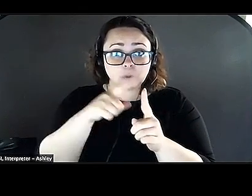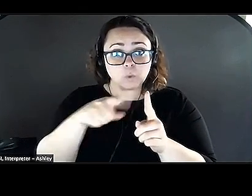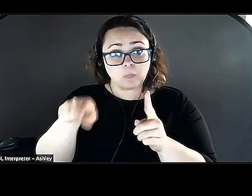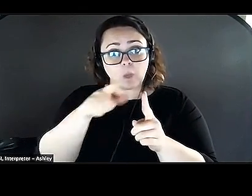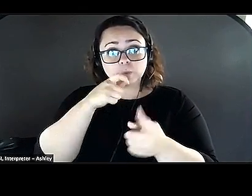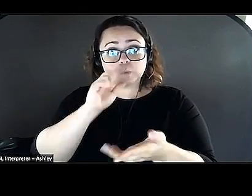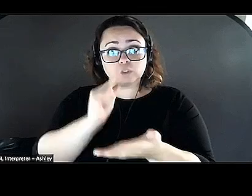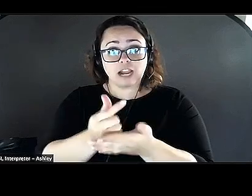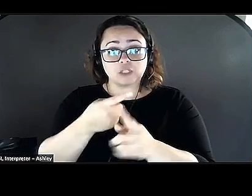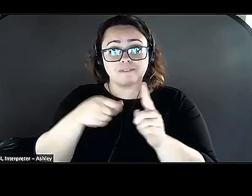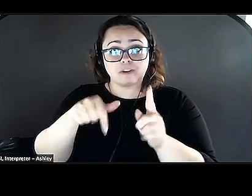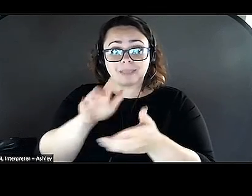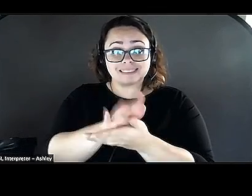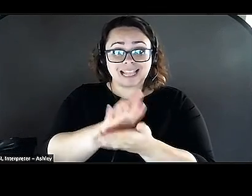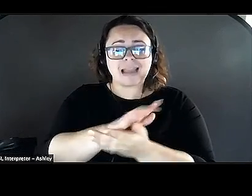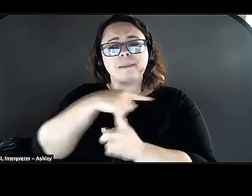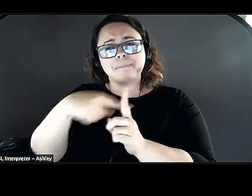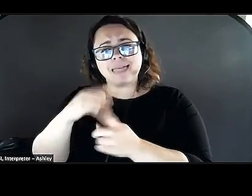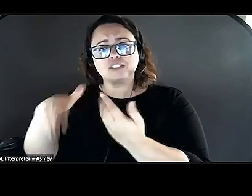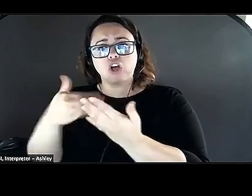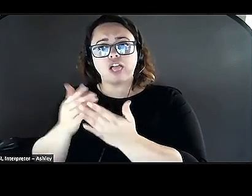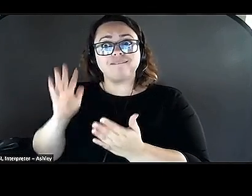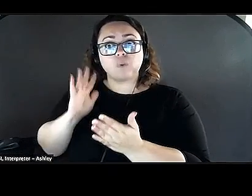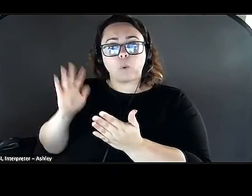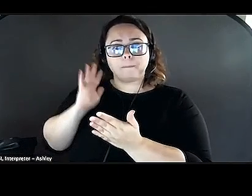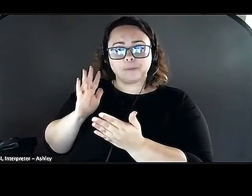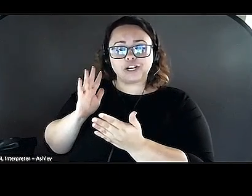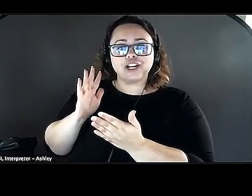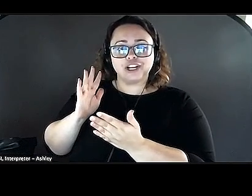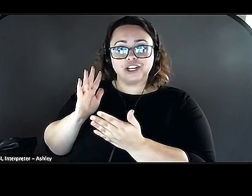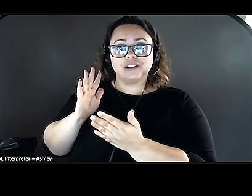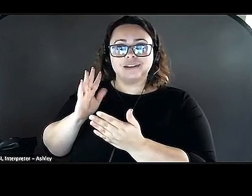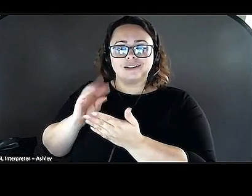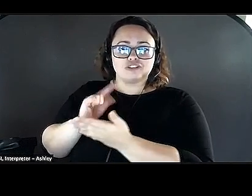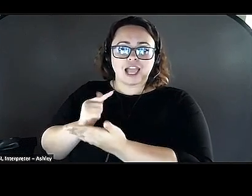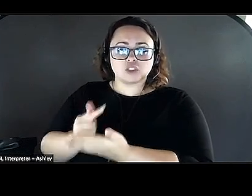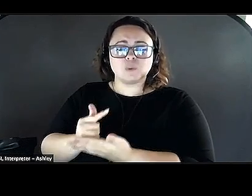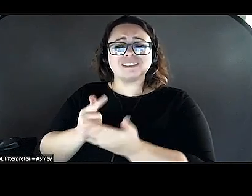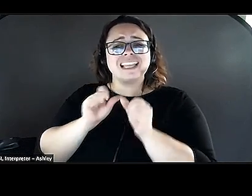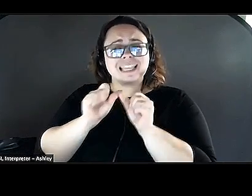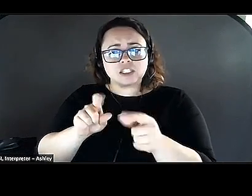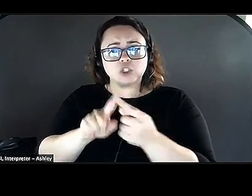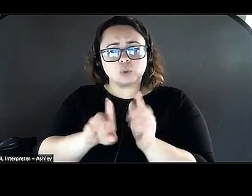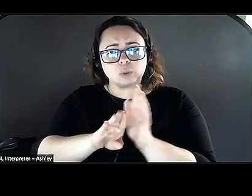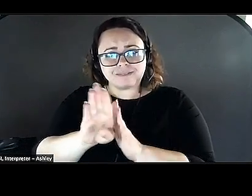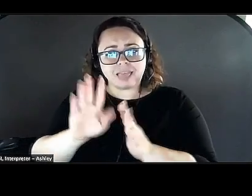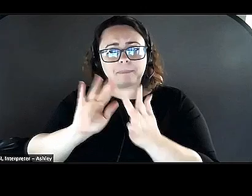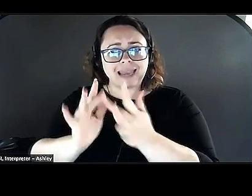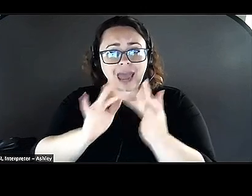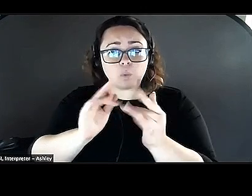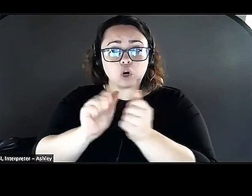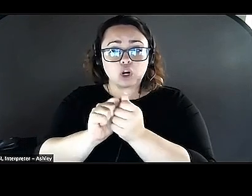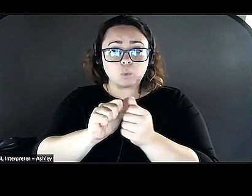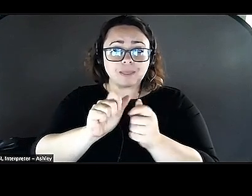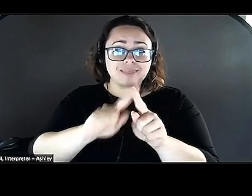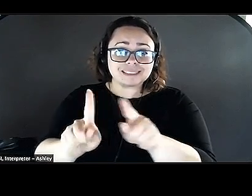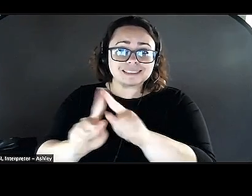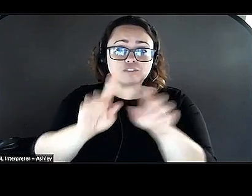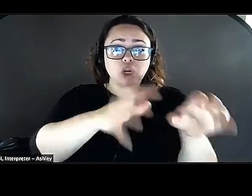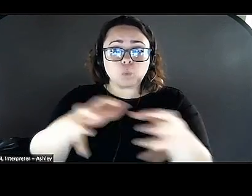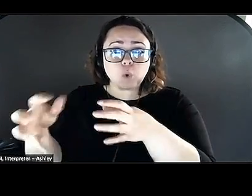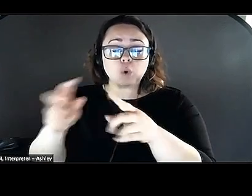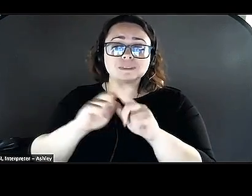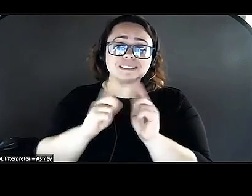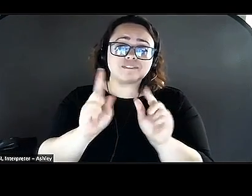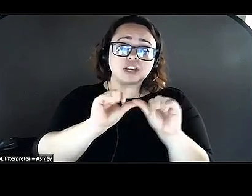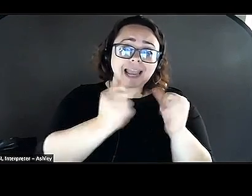this academy, plus all of the former, continue to develop that network, continue to